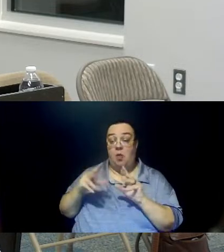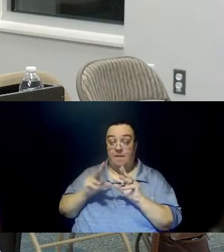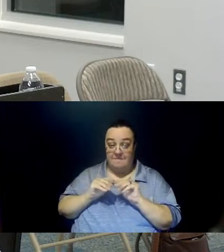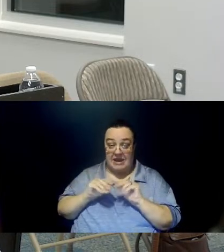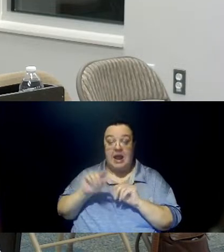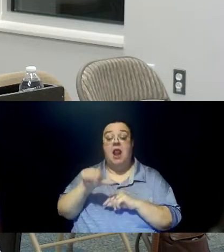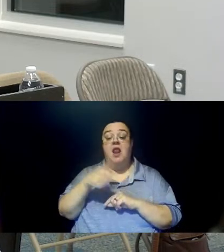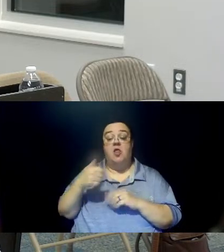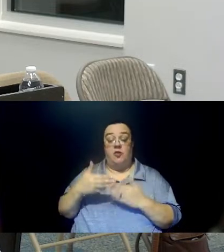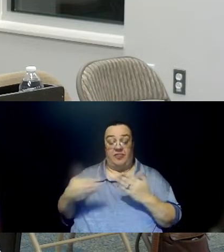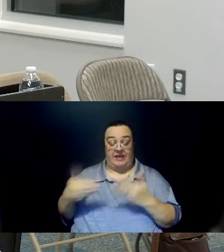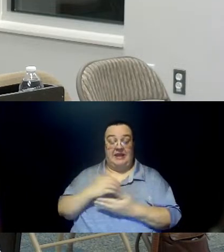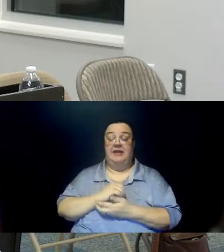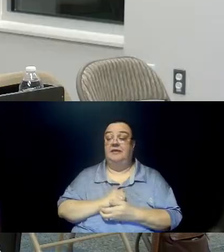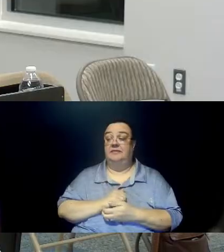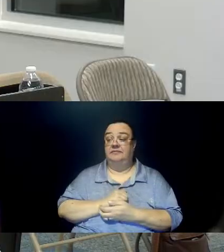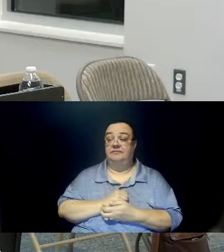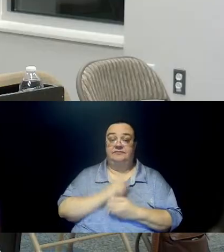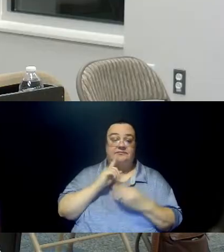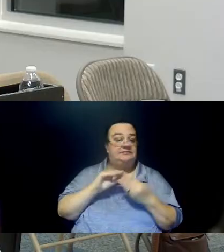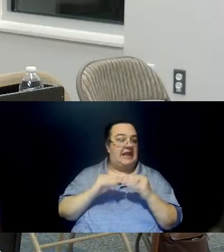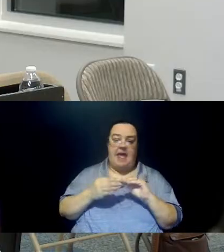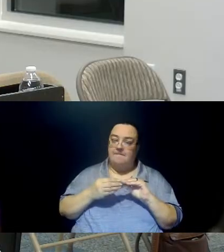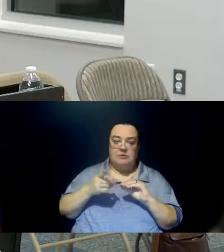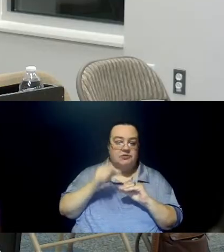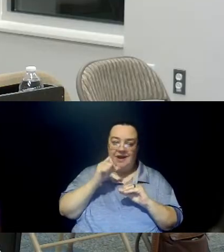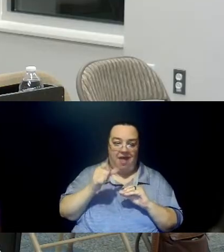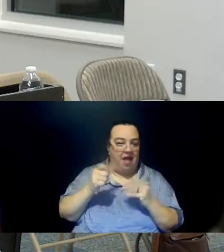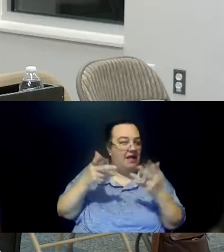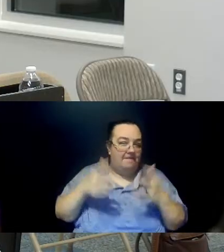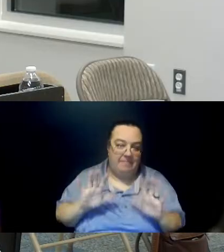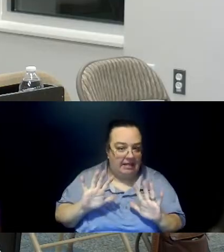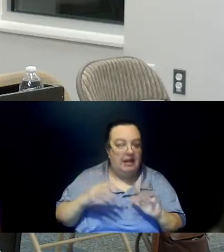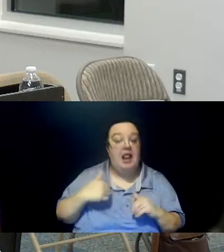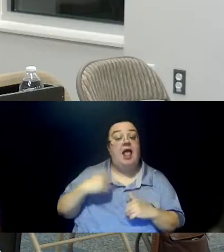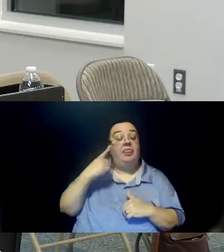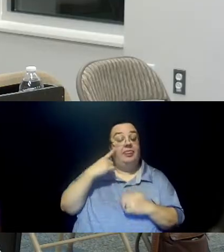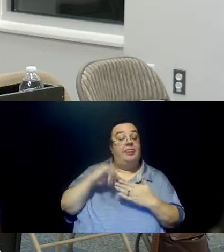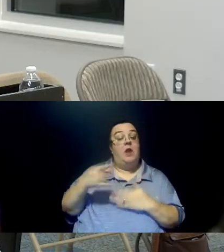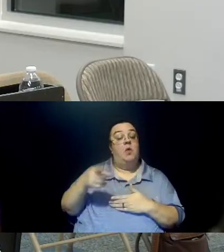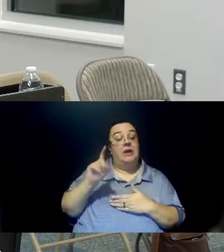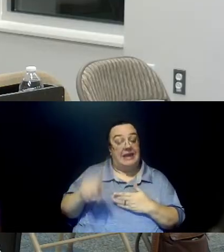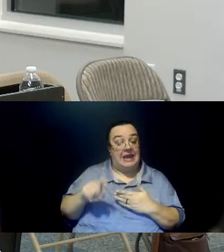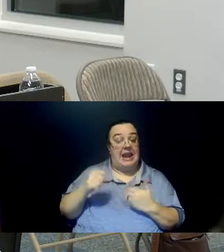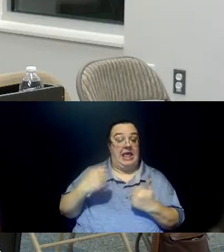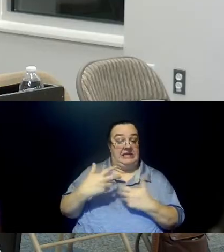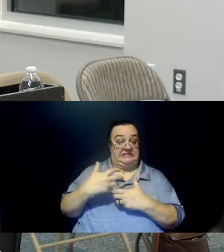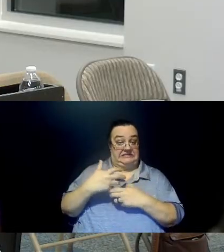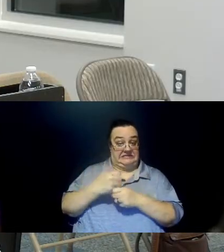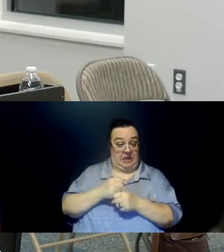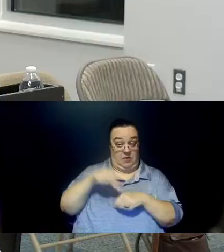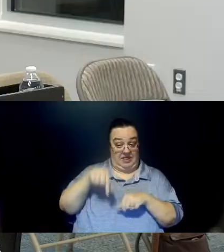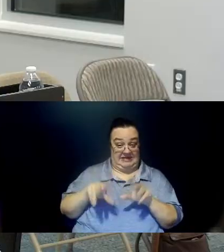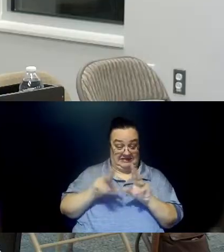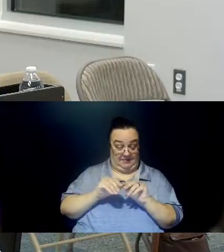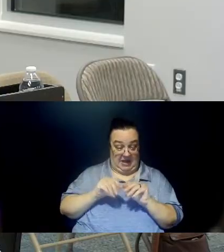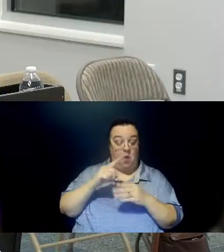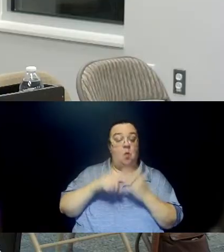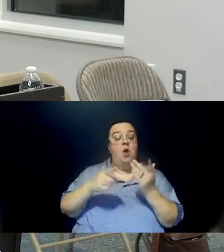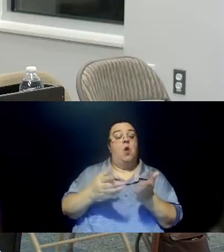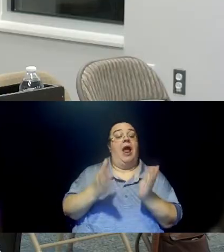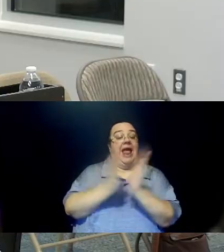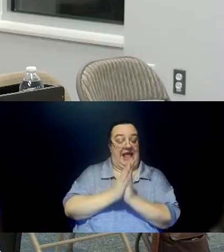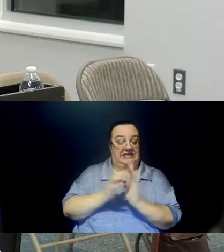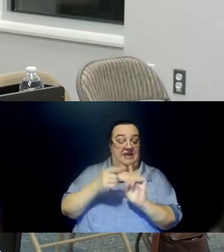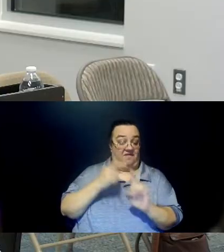is, the numbers aren't complete. I think that you need a summary in this meeting of what you're asking the town